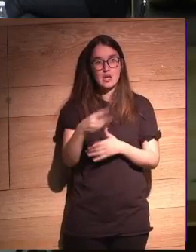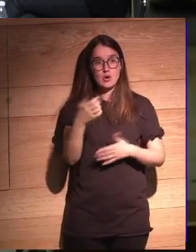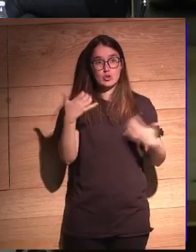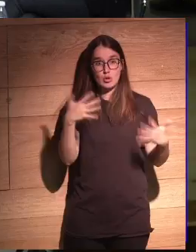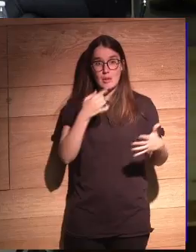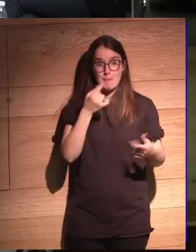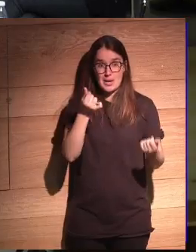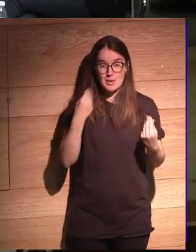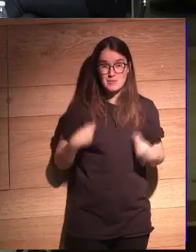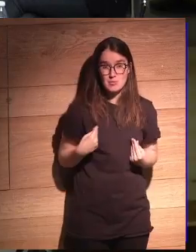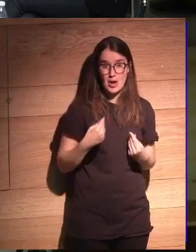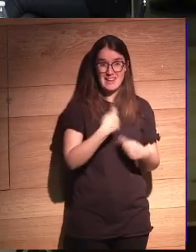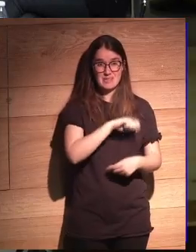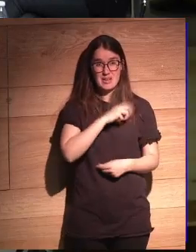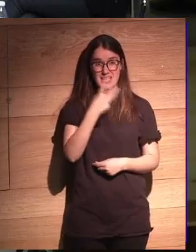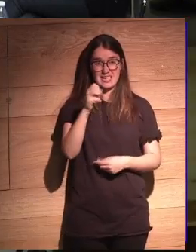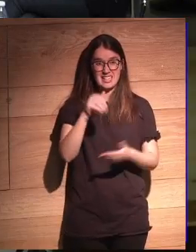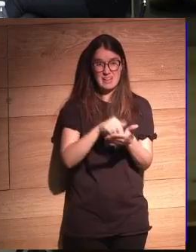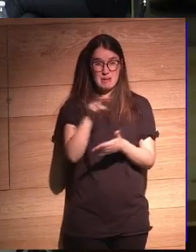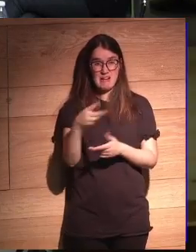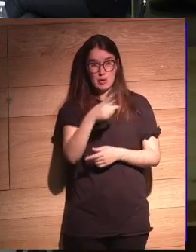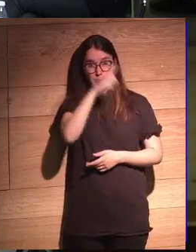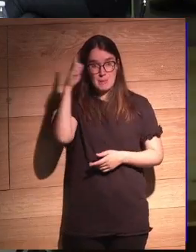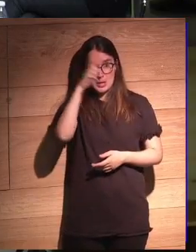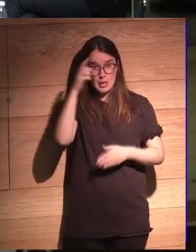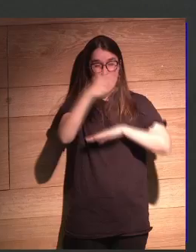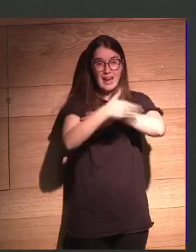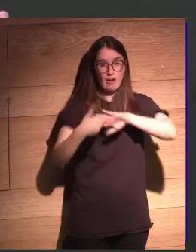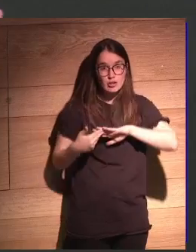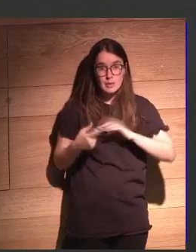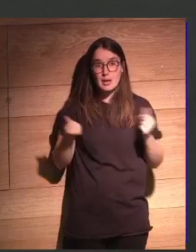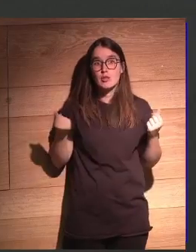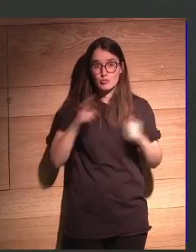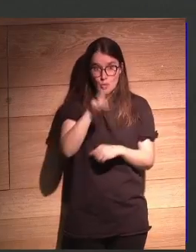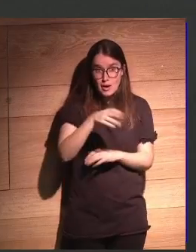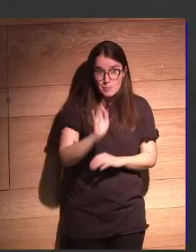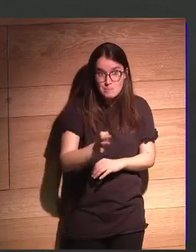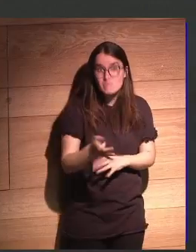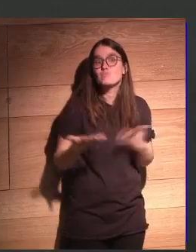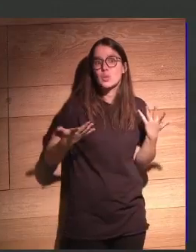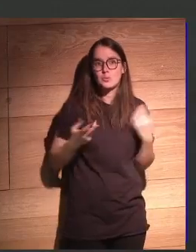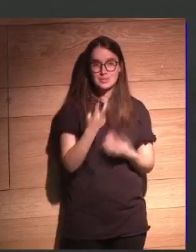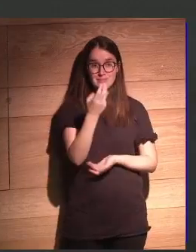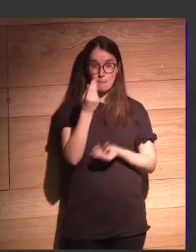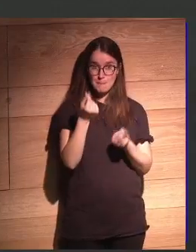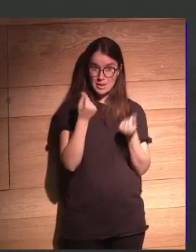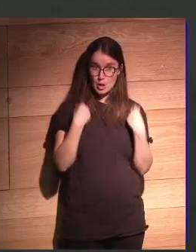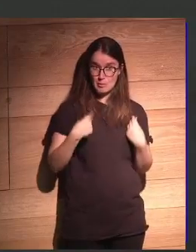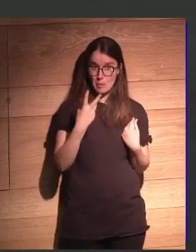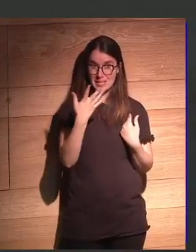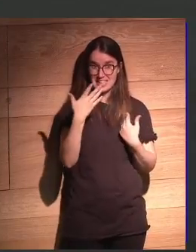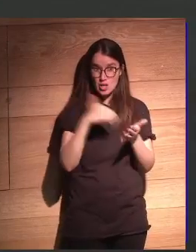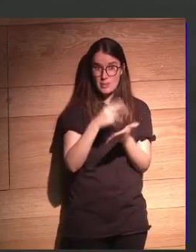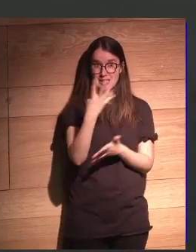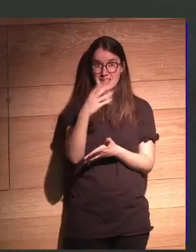30,000 euros. You can never find a house for this price in the big cities or on the coastal areas. You